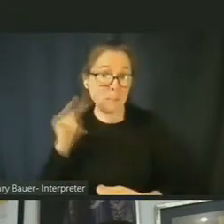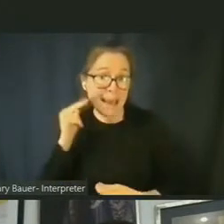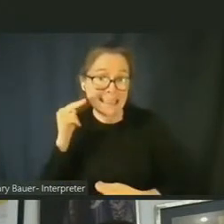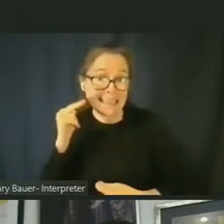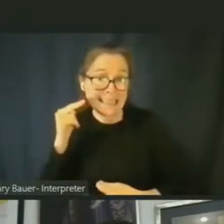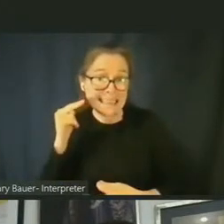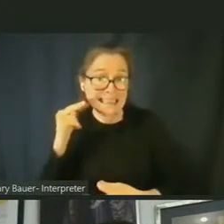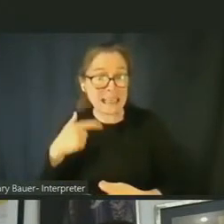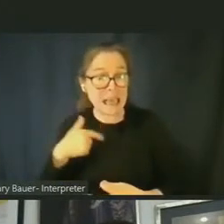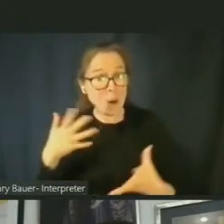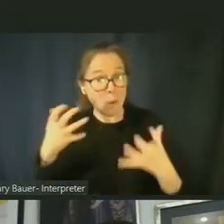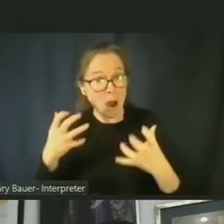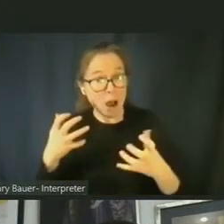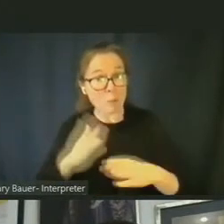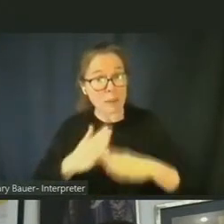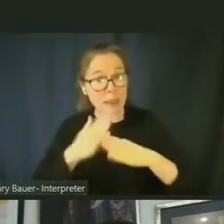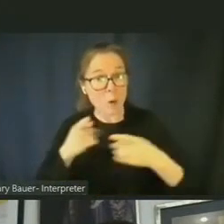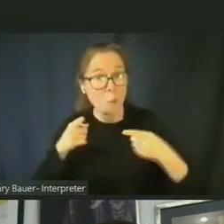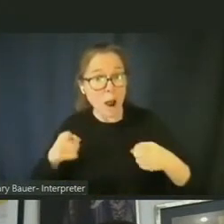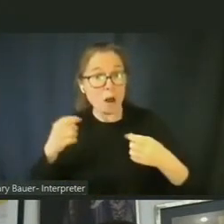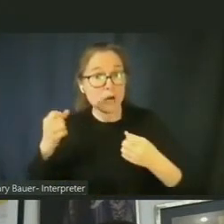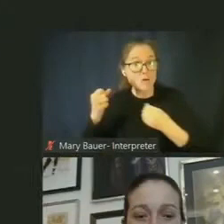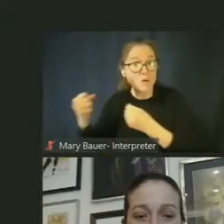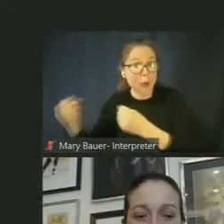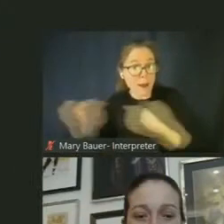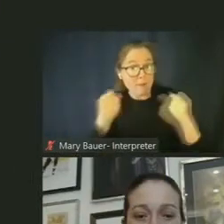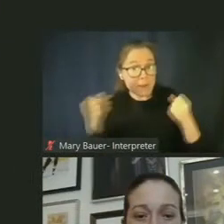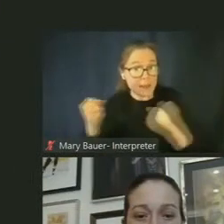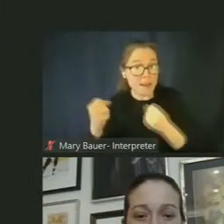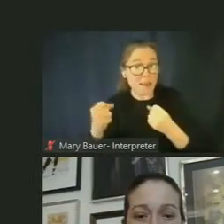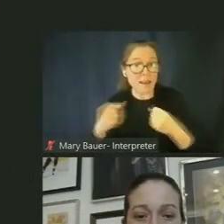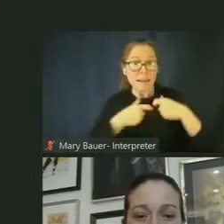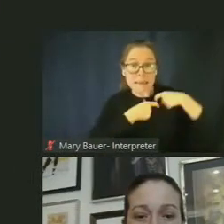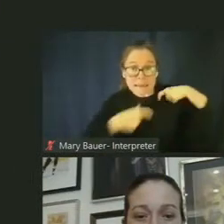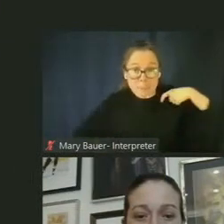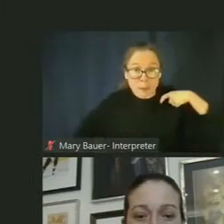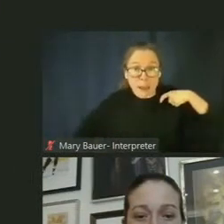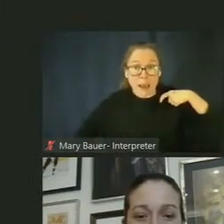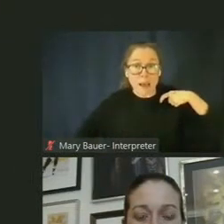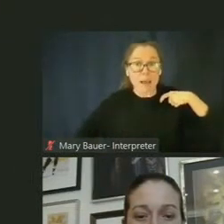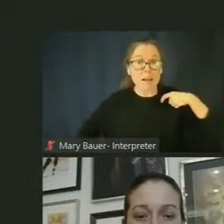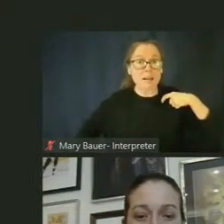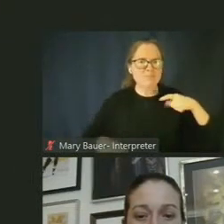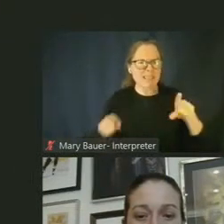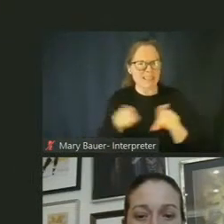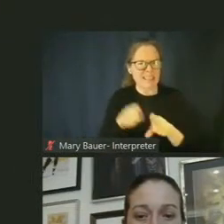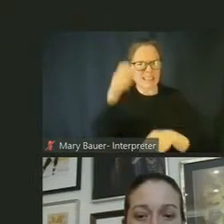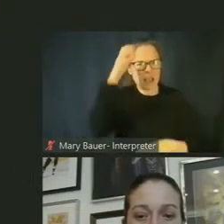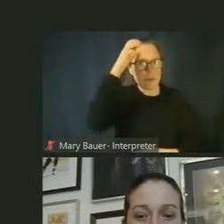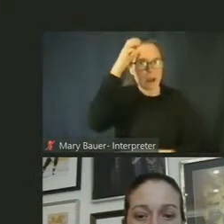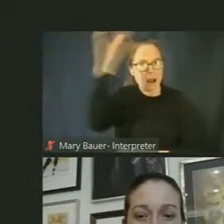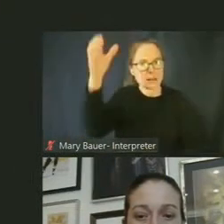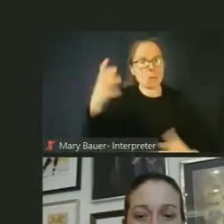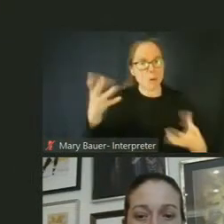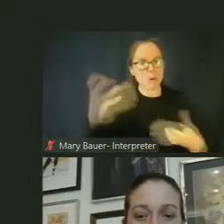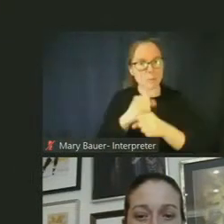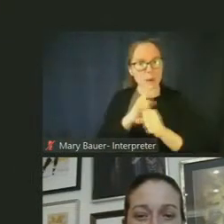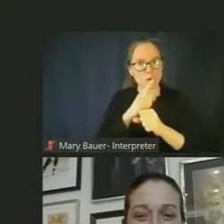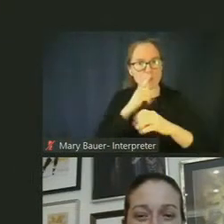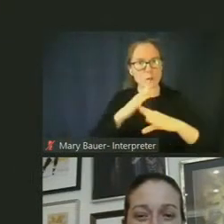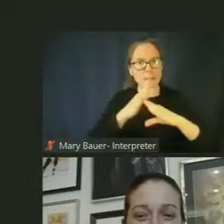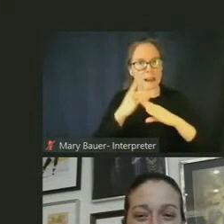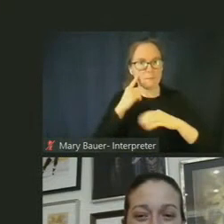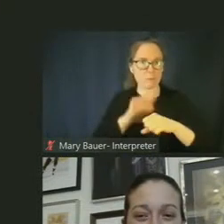back of my car and put my seatbelt on and make sure the airbags are working. It's a similar concept, in my opinion. There's really very little difference